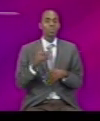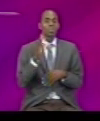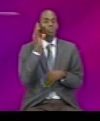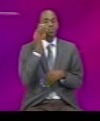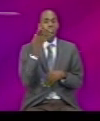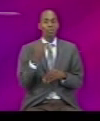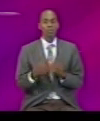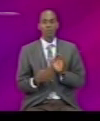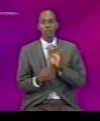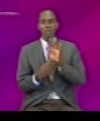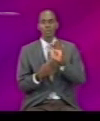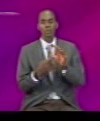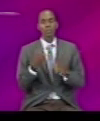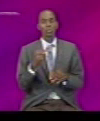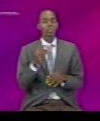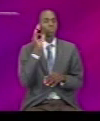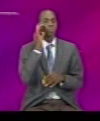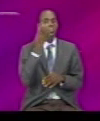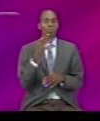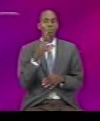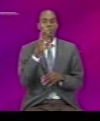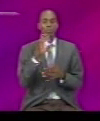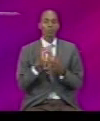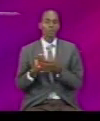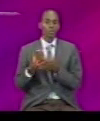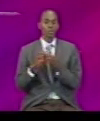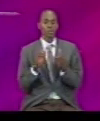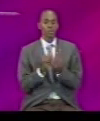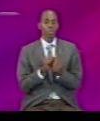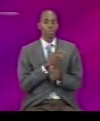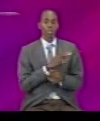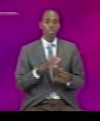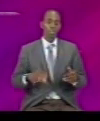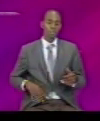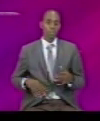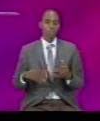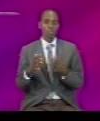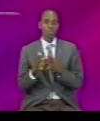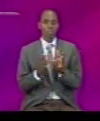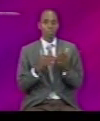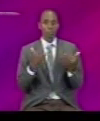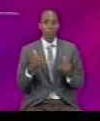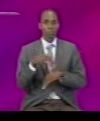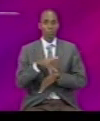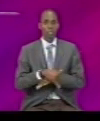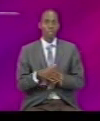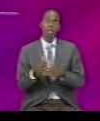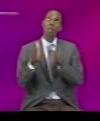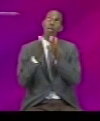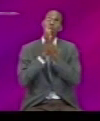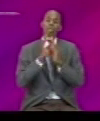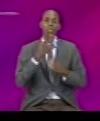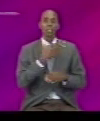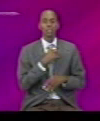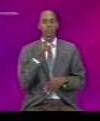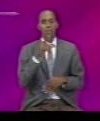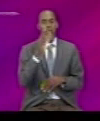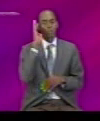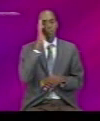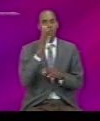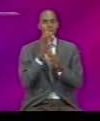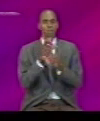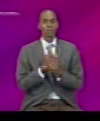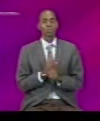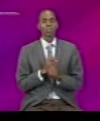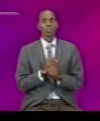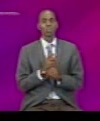fruit of reunion with Christ your choice tonight. Ask, and ye shall receive.